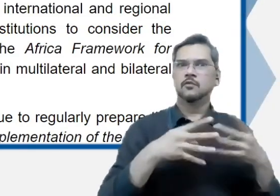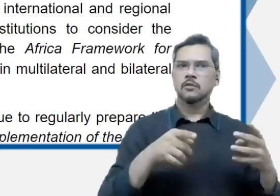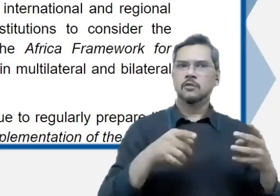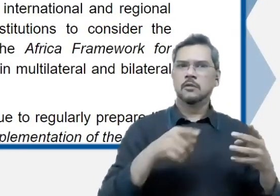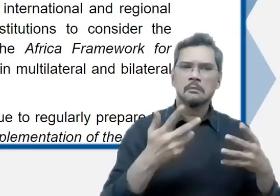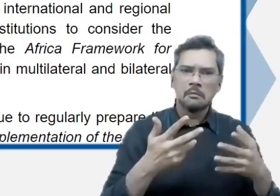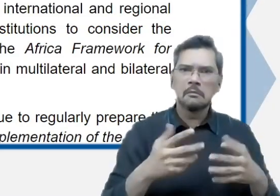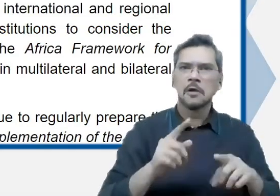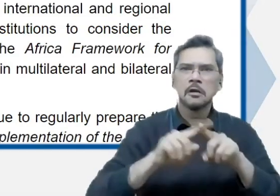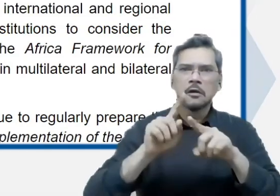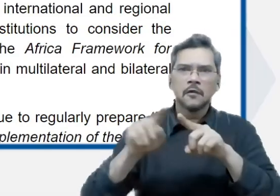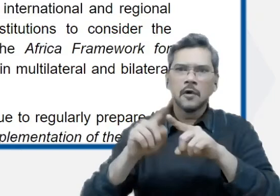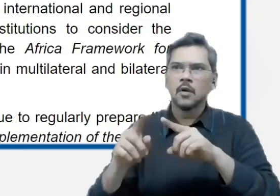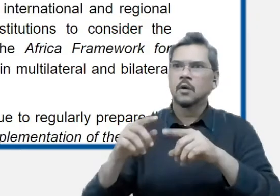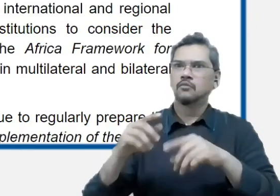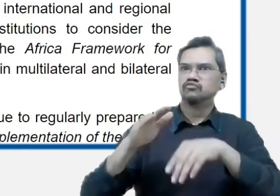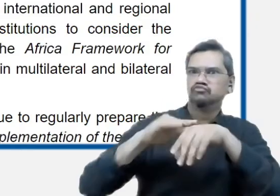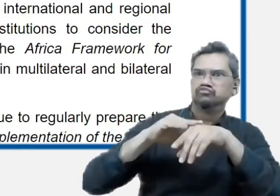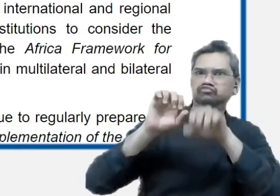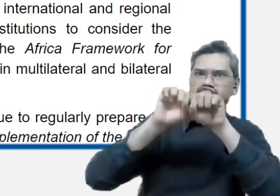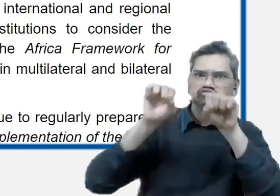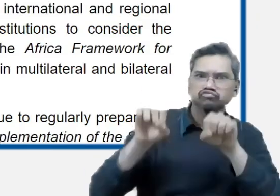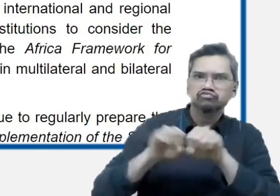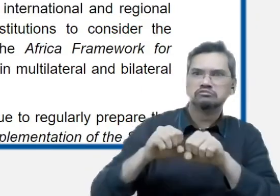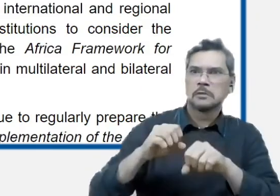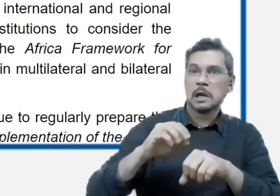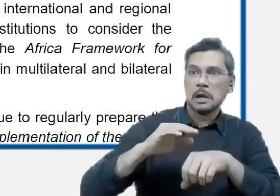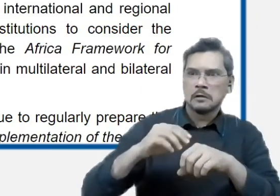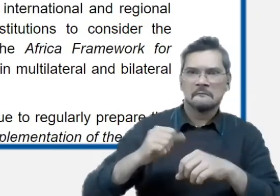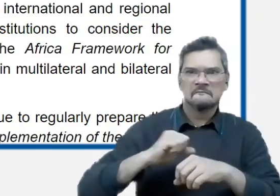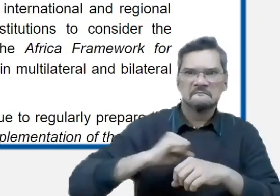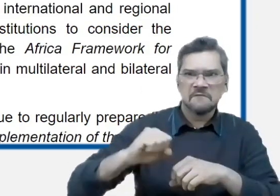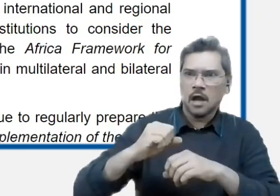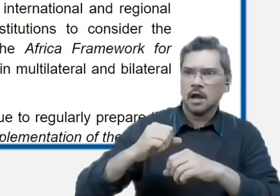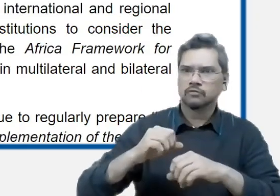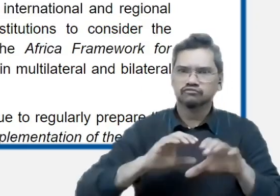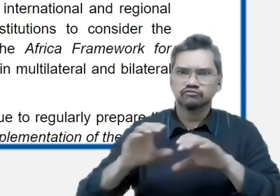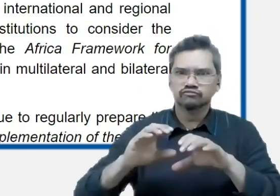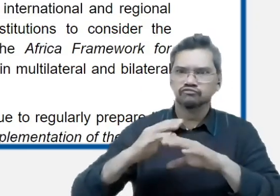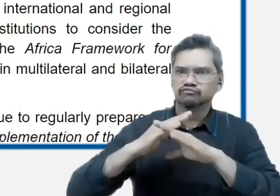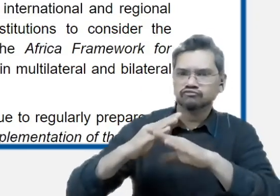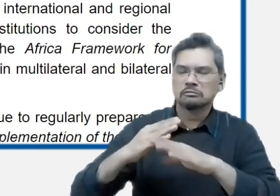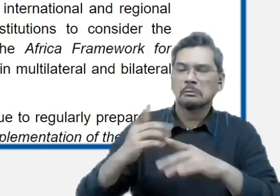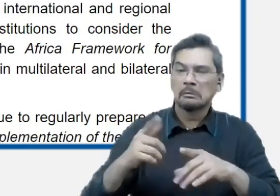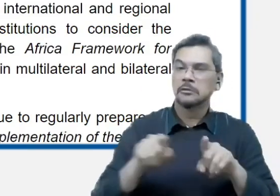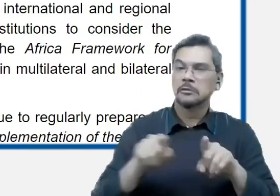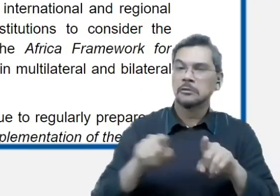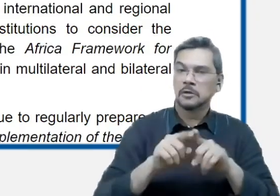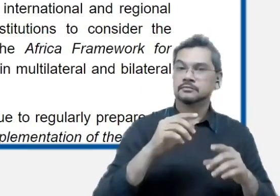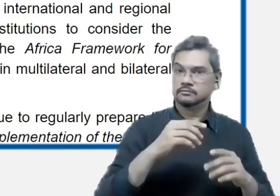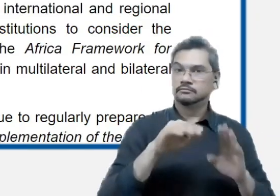3, call upon member states, regional economic communities, local authorities, the private